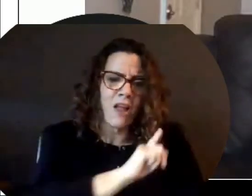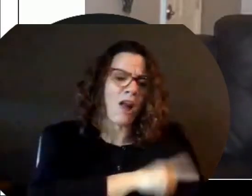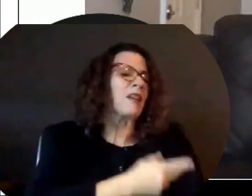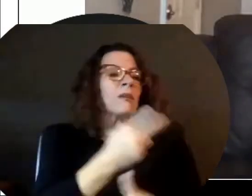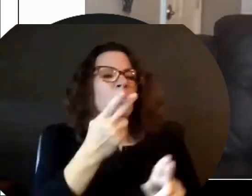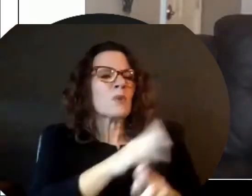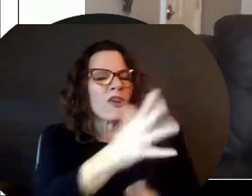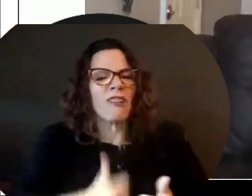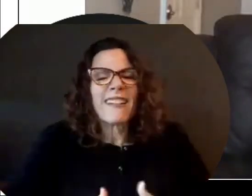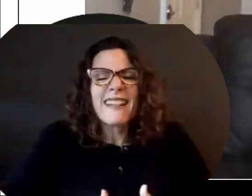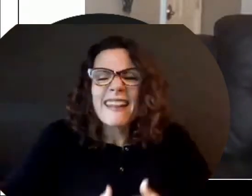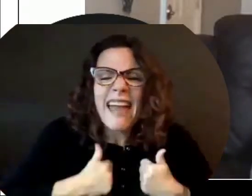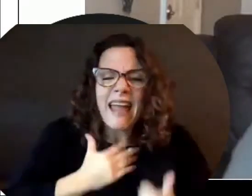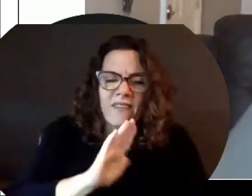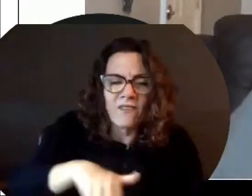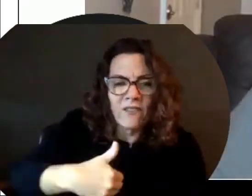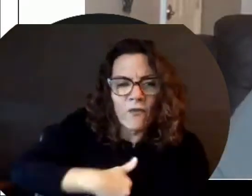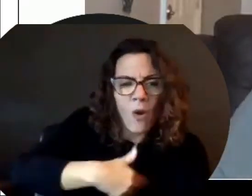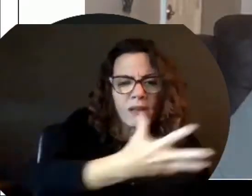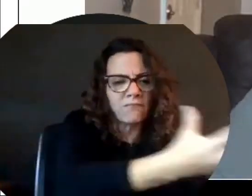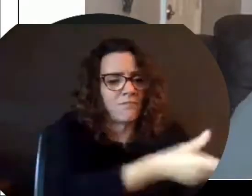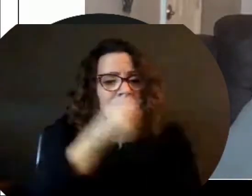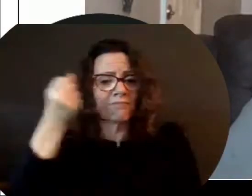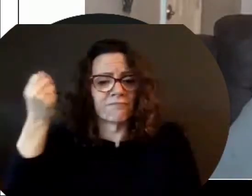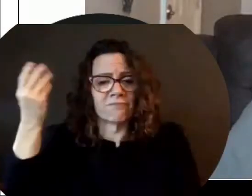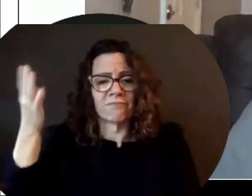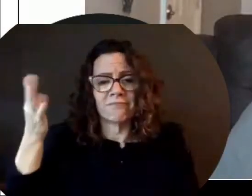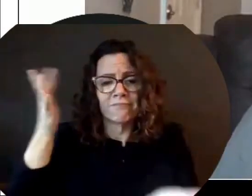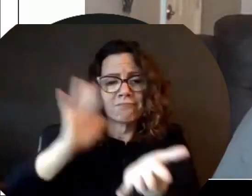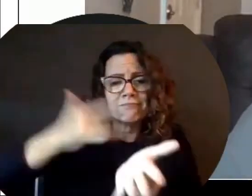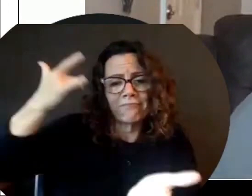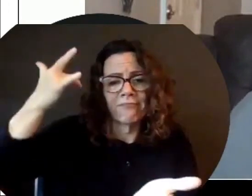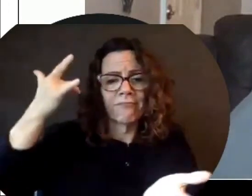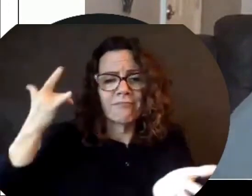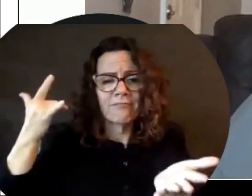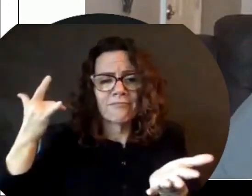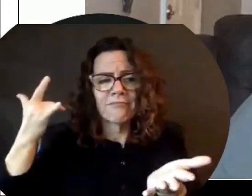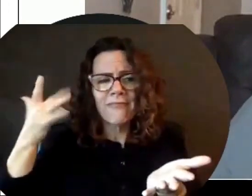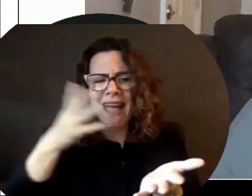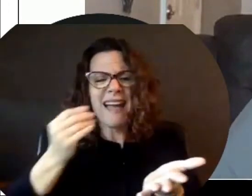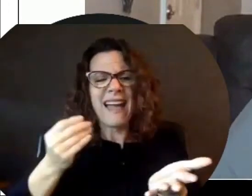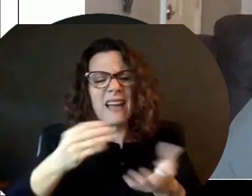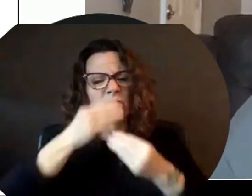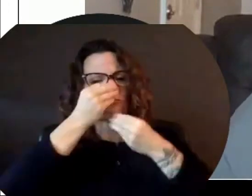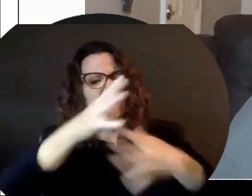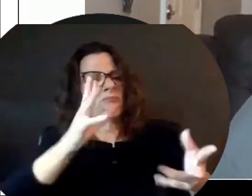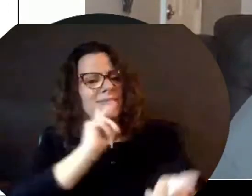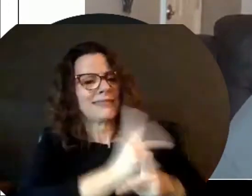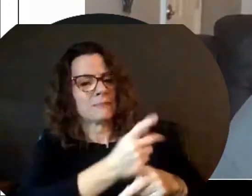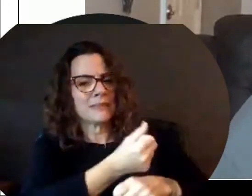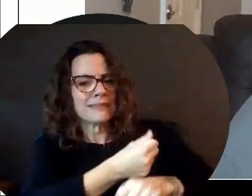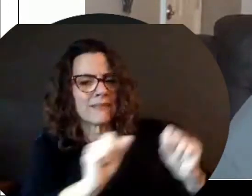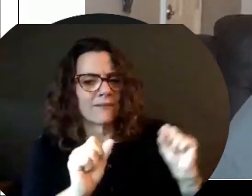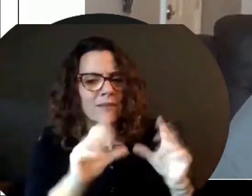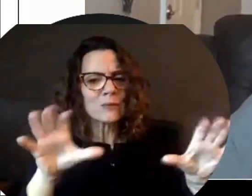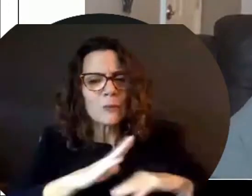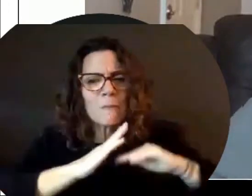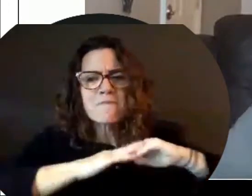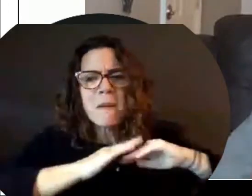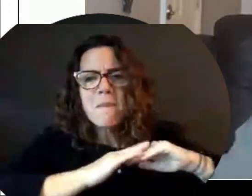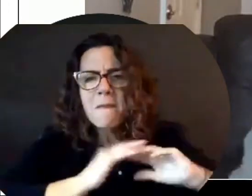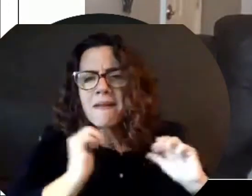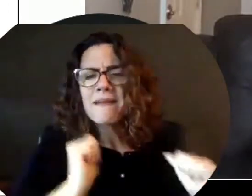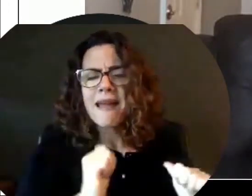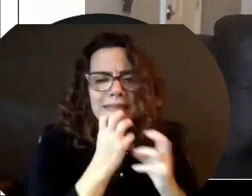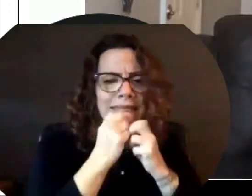minimal to keep them safe. And of course, why would a system that is based off of slavery keep their slaves safe? Because let's be honest,